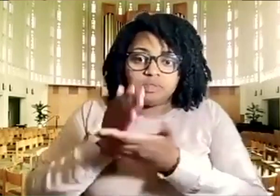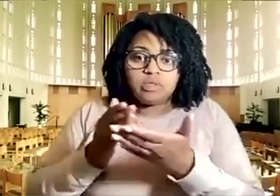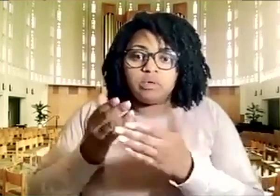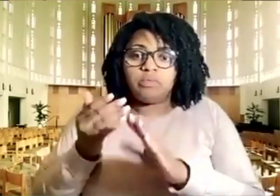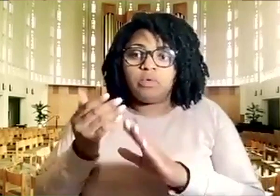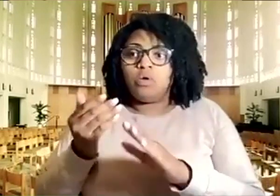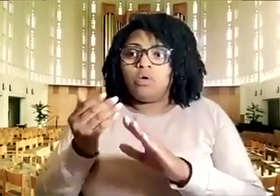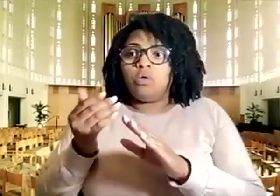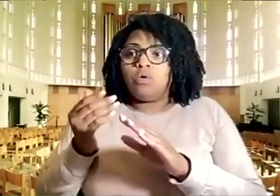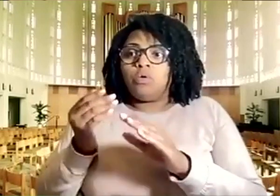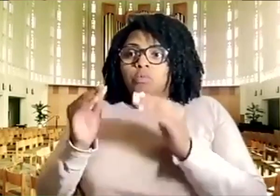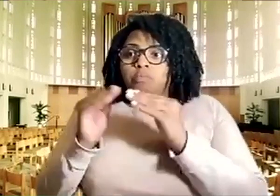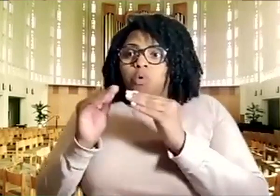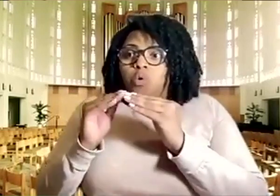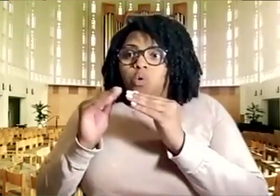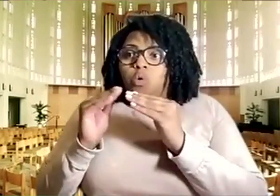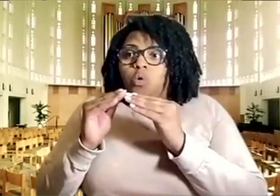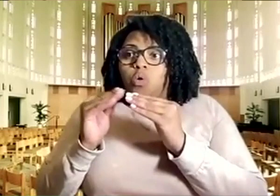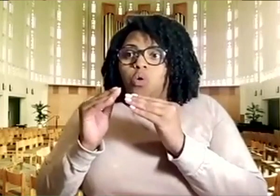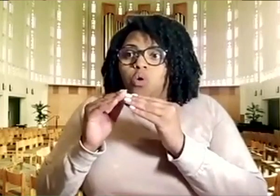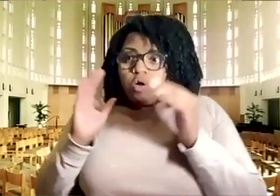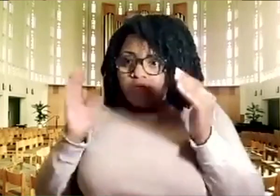about what we are planning to do.